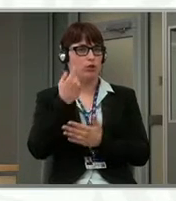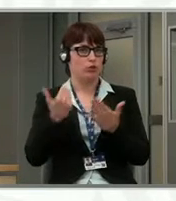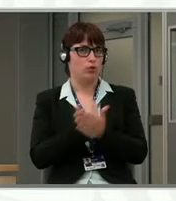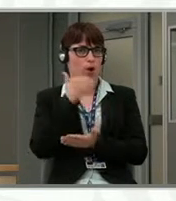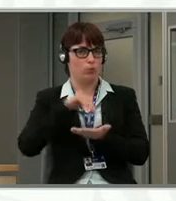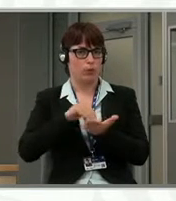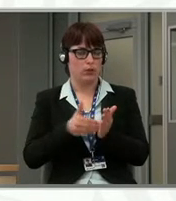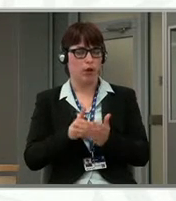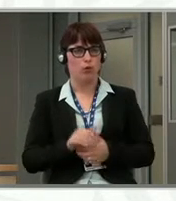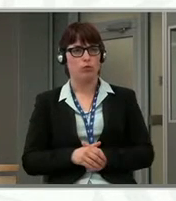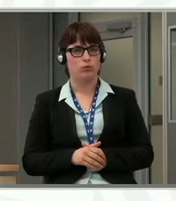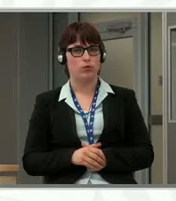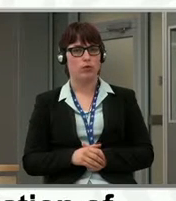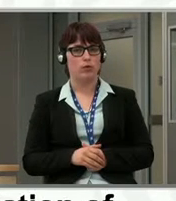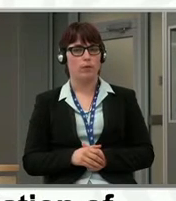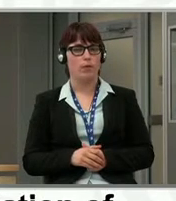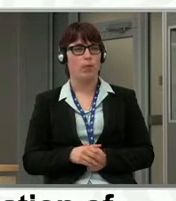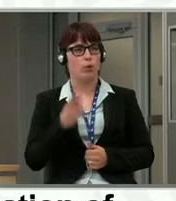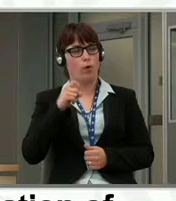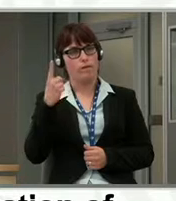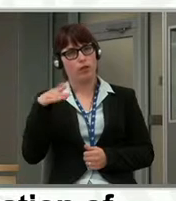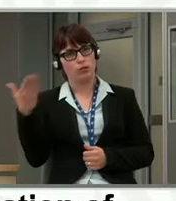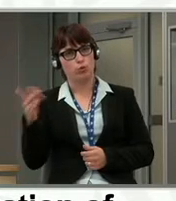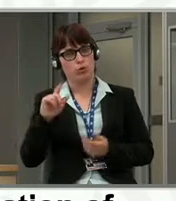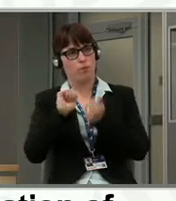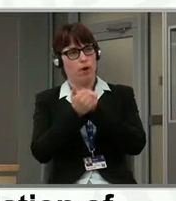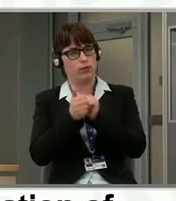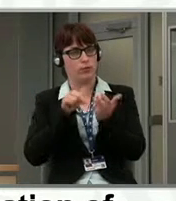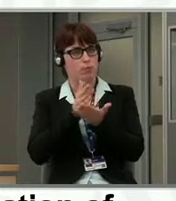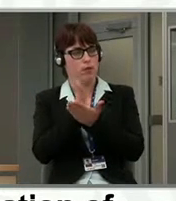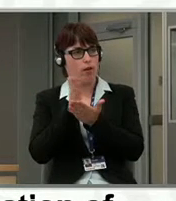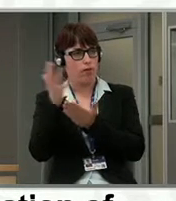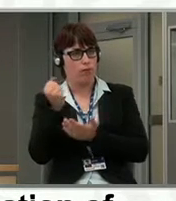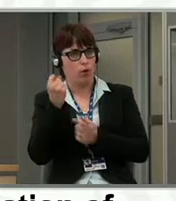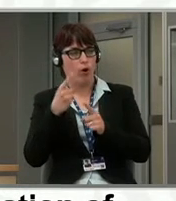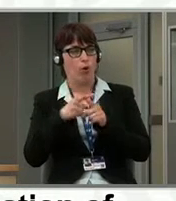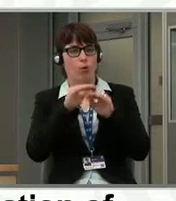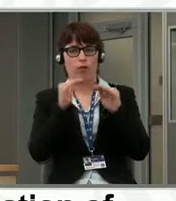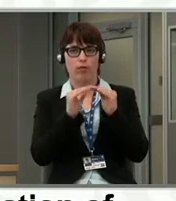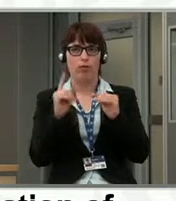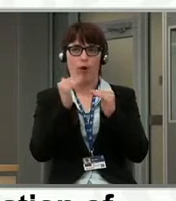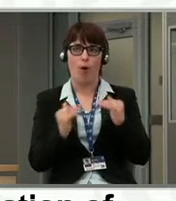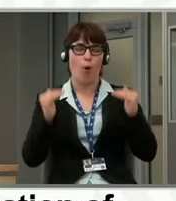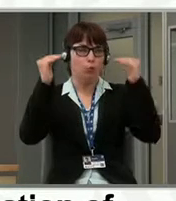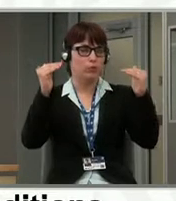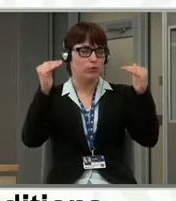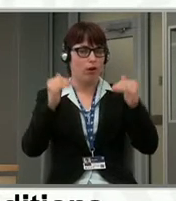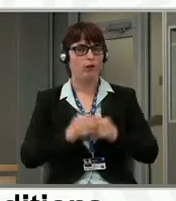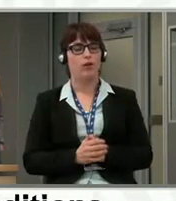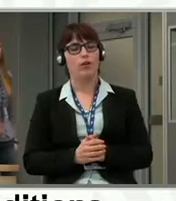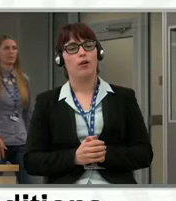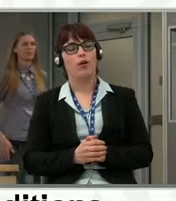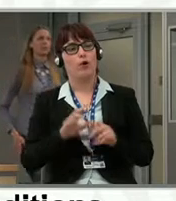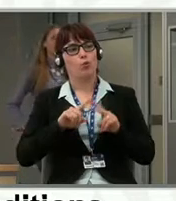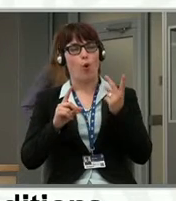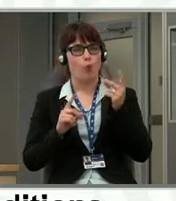the implementation of this convention has created many conditions. For example,